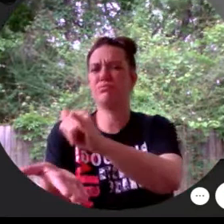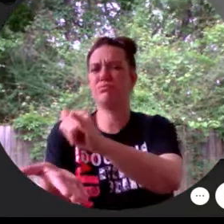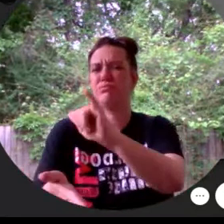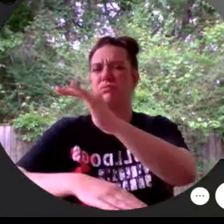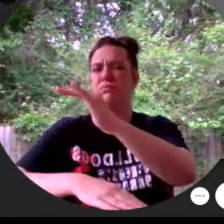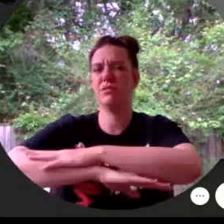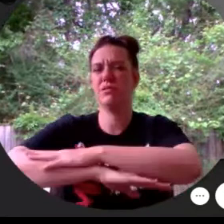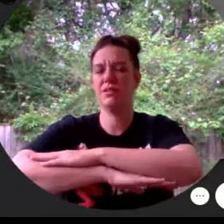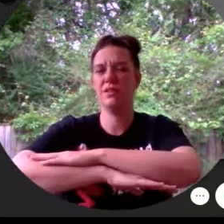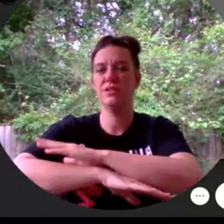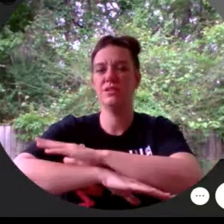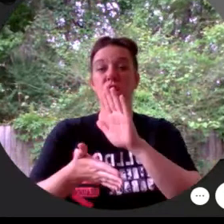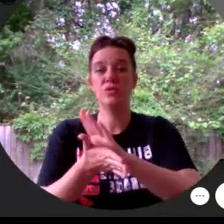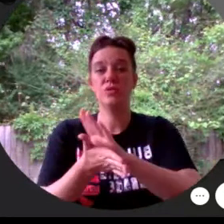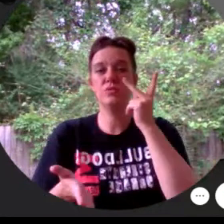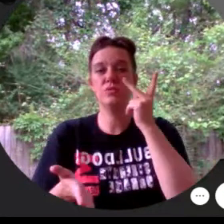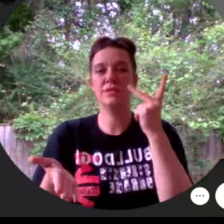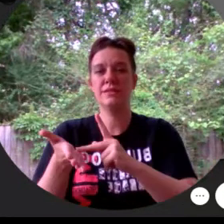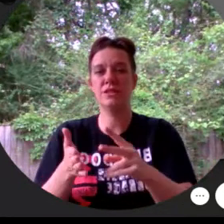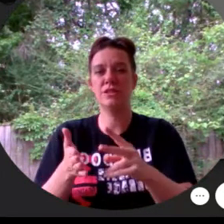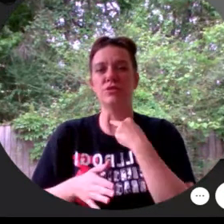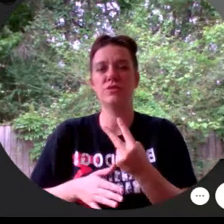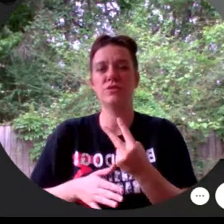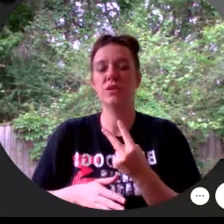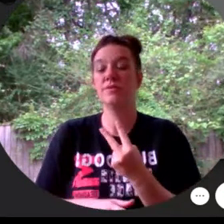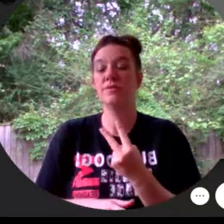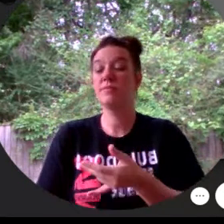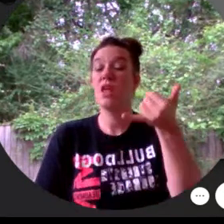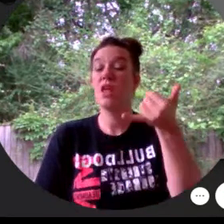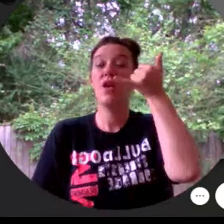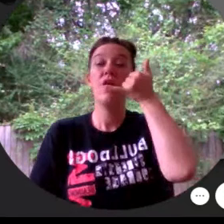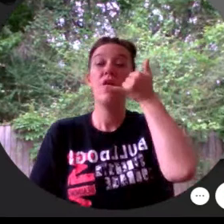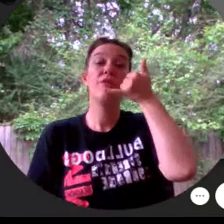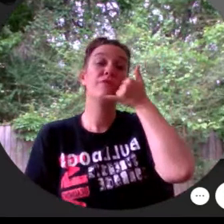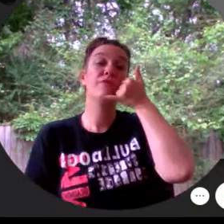voice came from the speaker. Phone call for